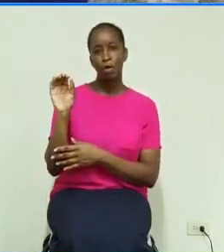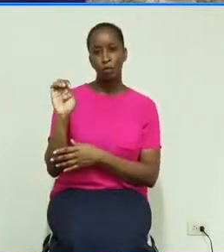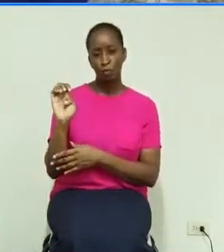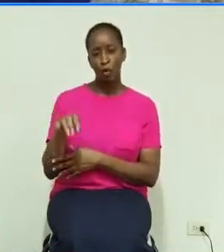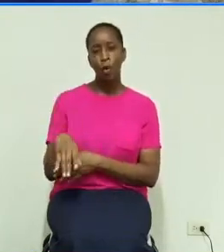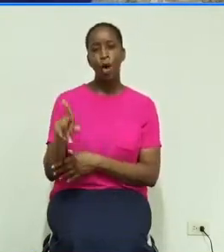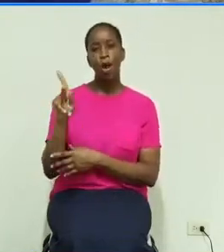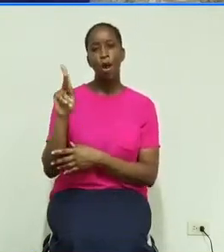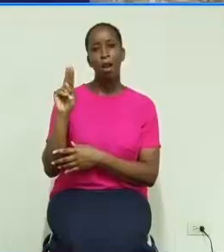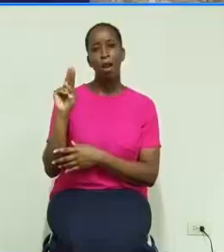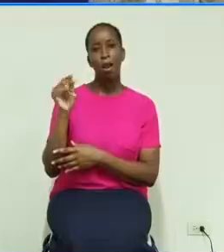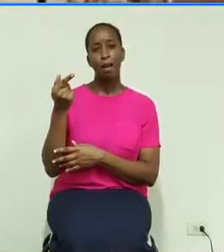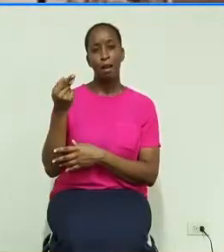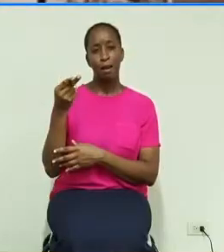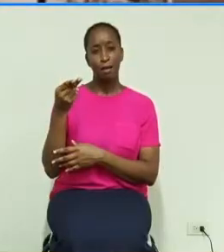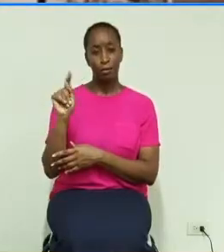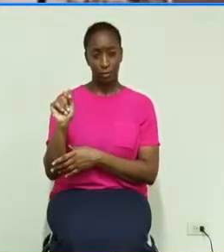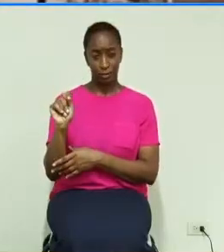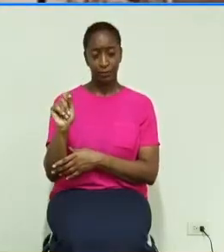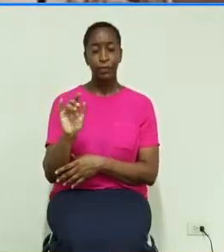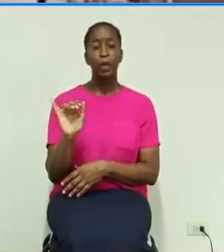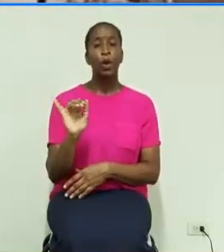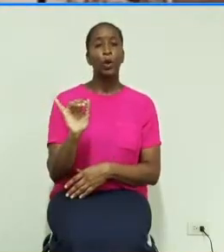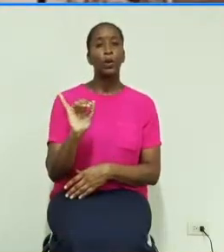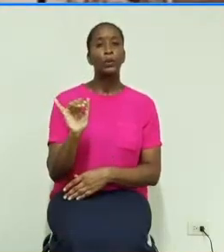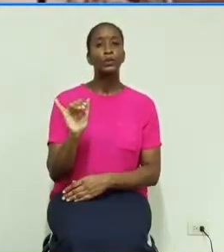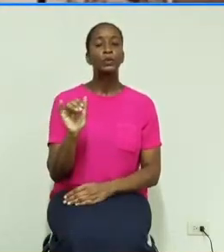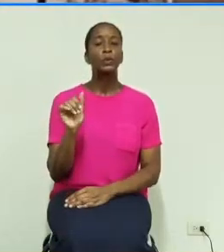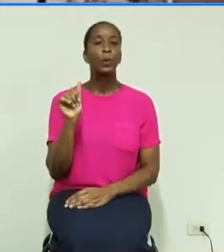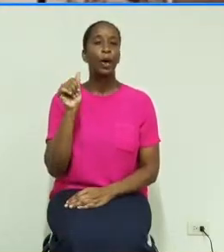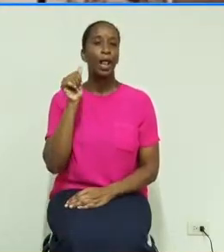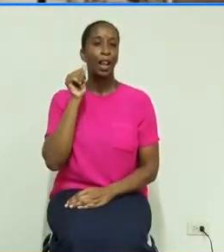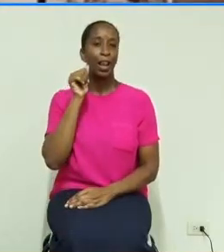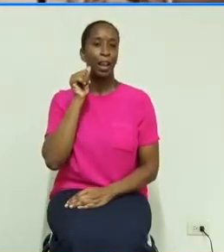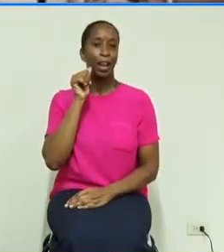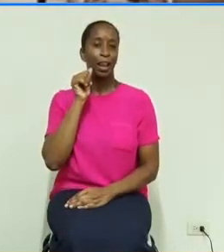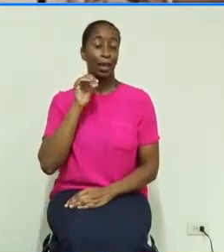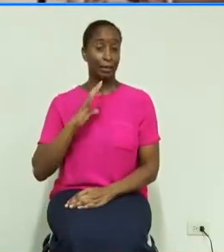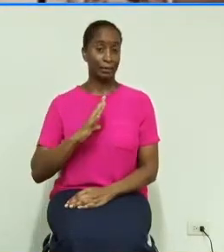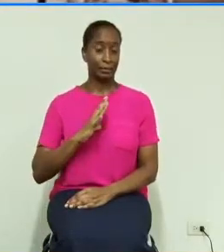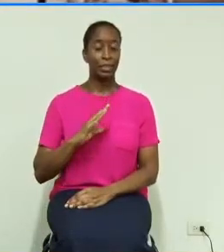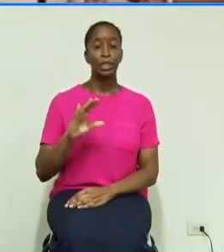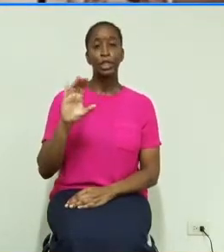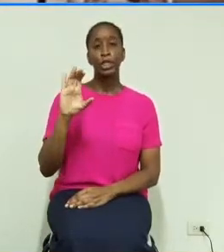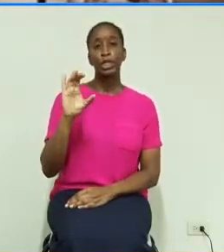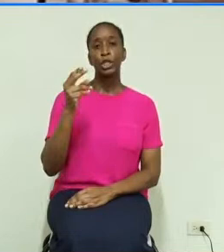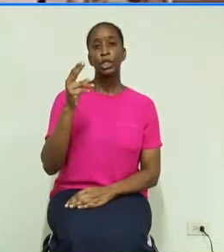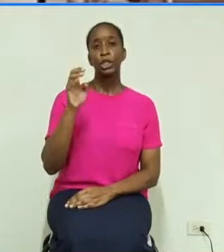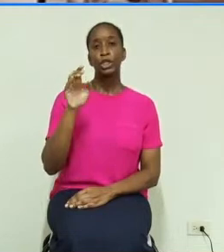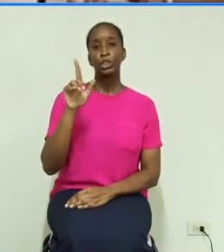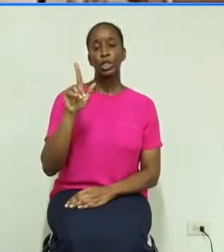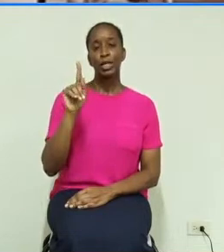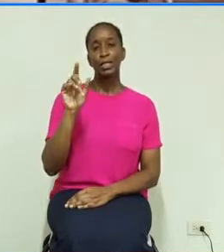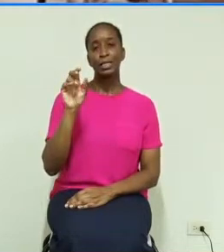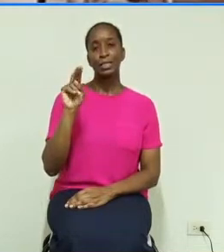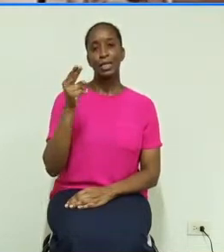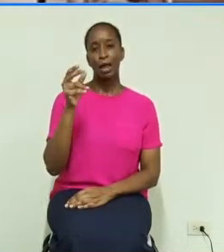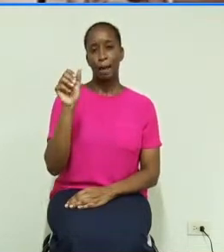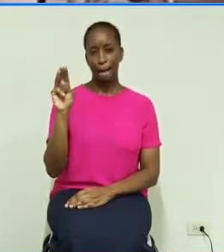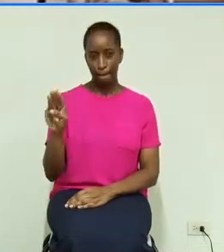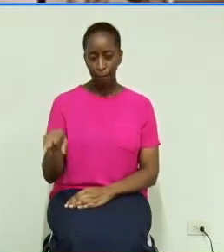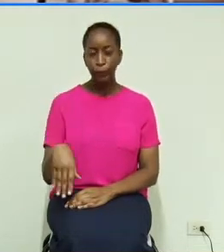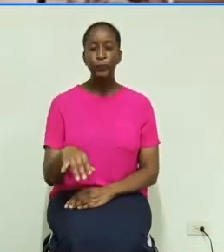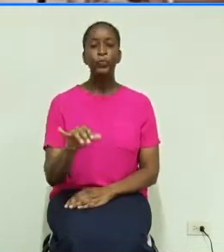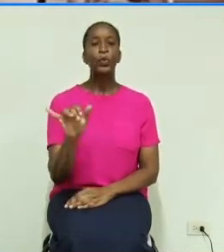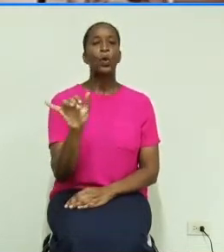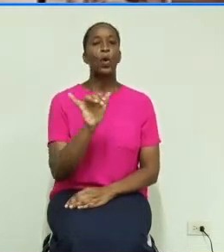is with us, and Ms. Susan Hamblin, who works with the commission as well, is also